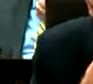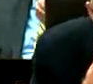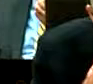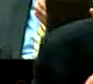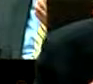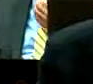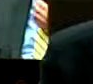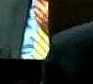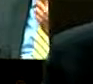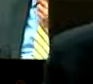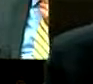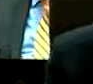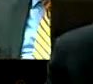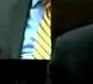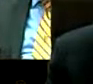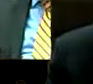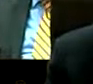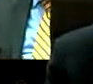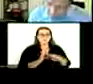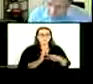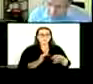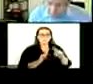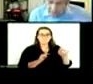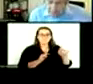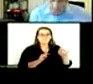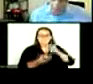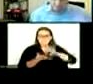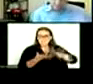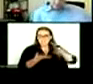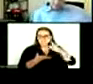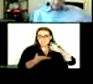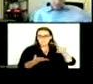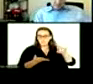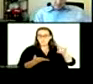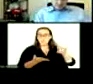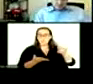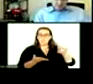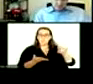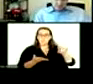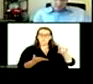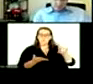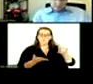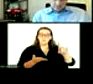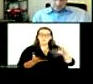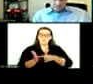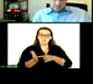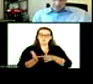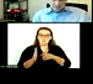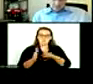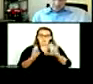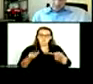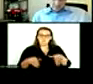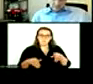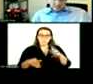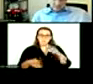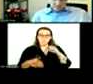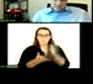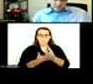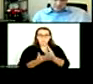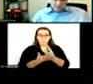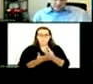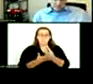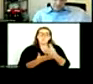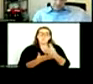The purpose of the tax abatements for affordable housing in high-need areas is to authorize tax abatements as incentives for the